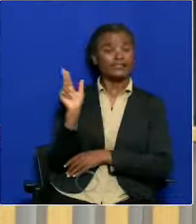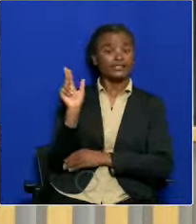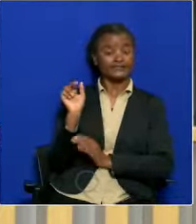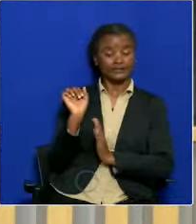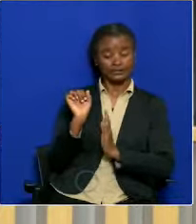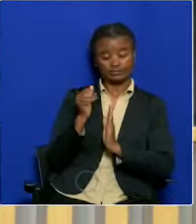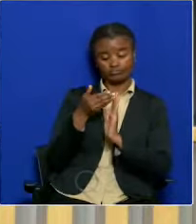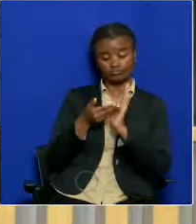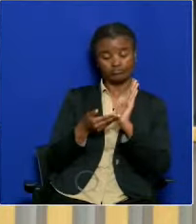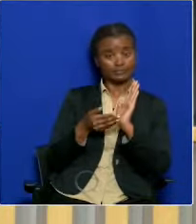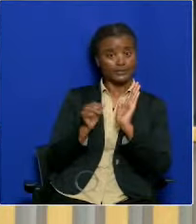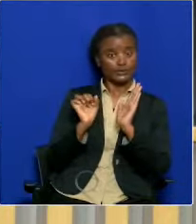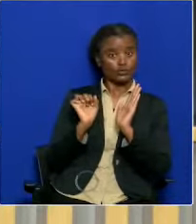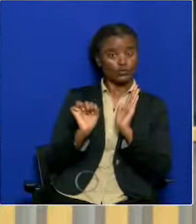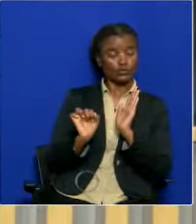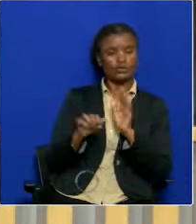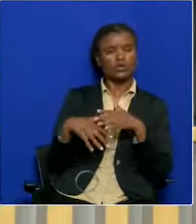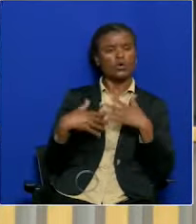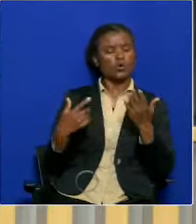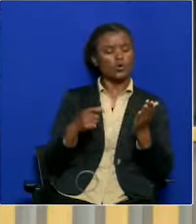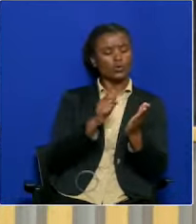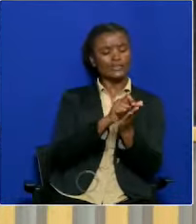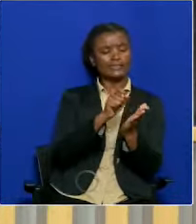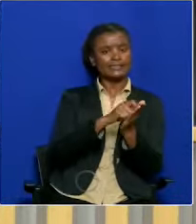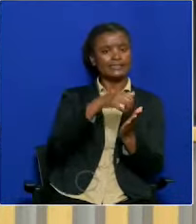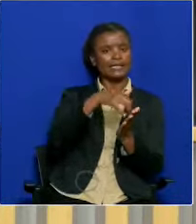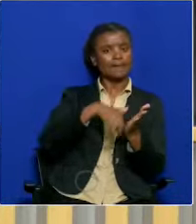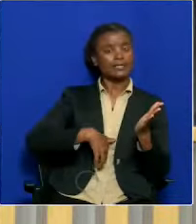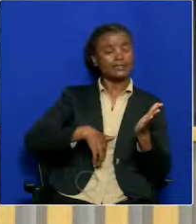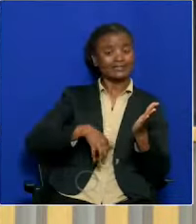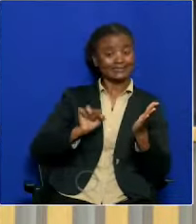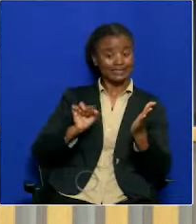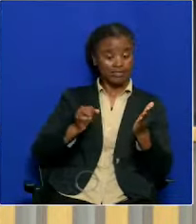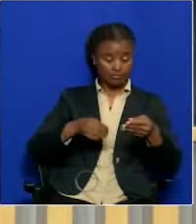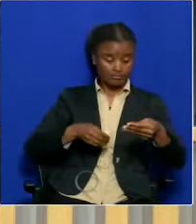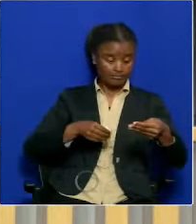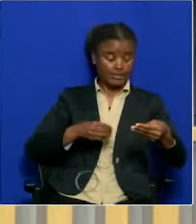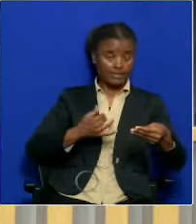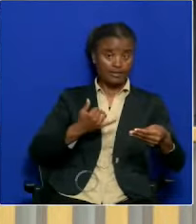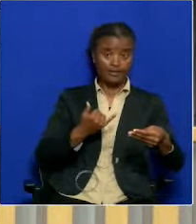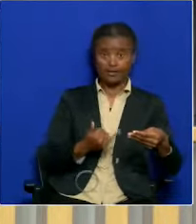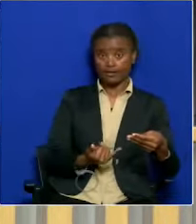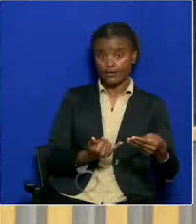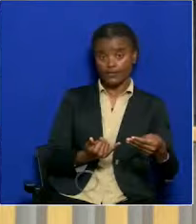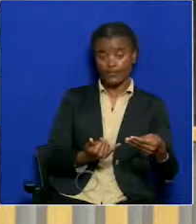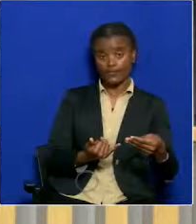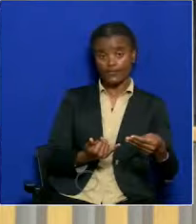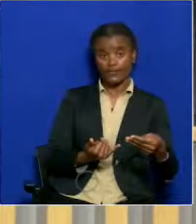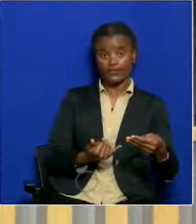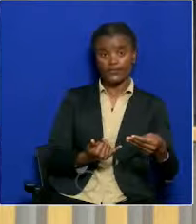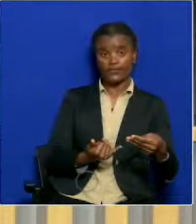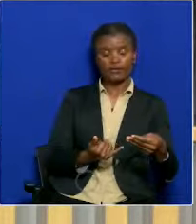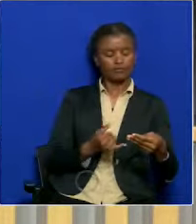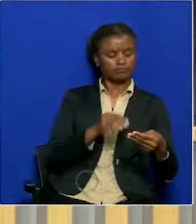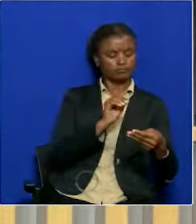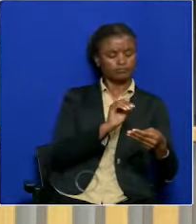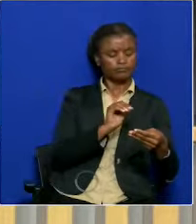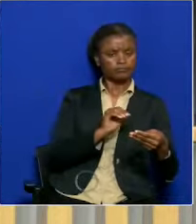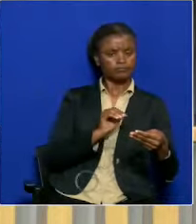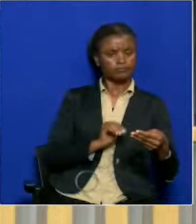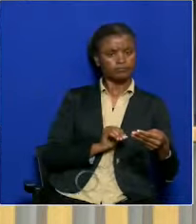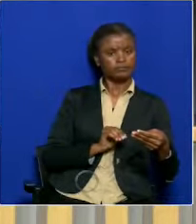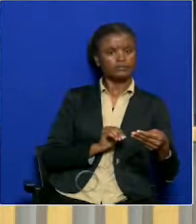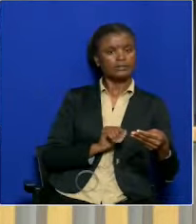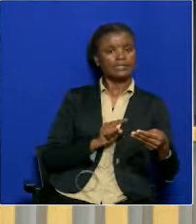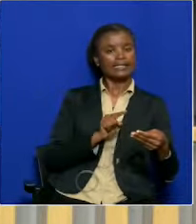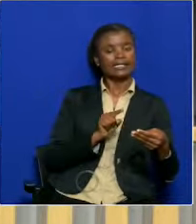or statement before us now is replete with references to your interest in